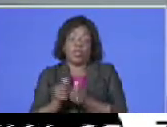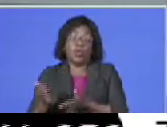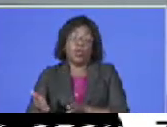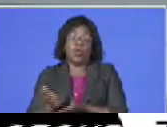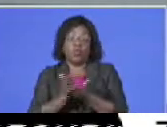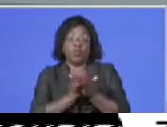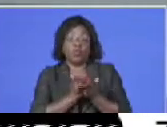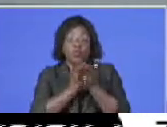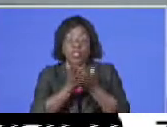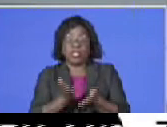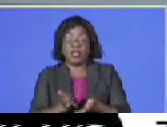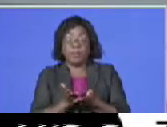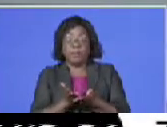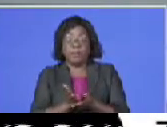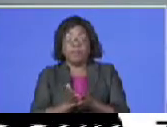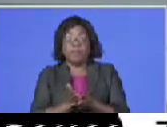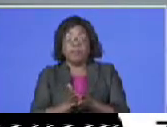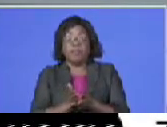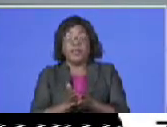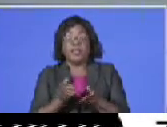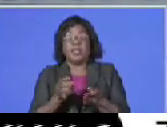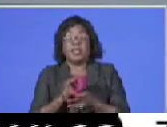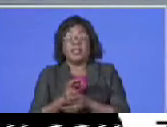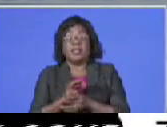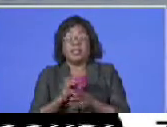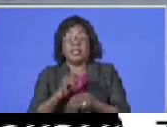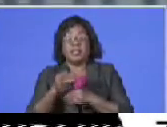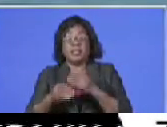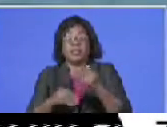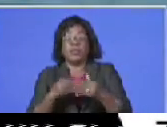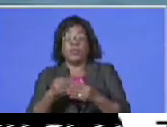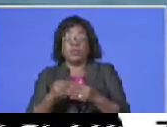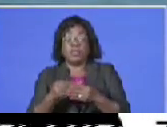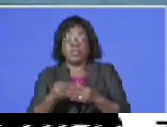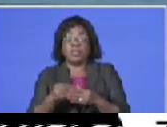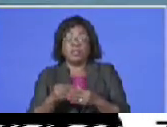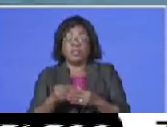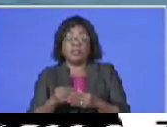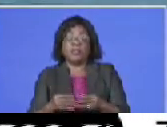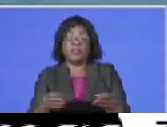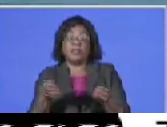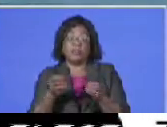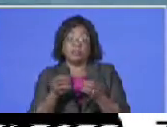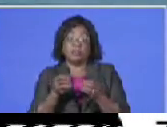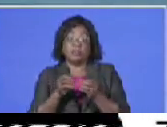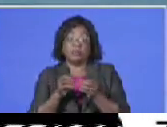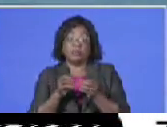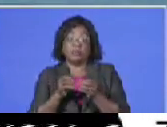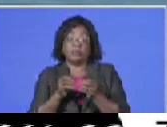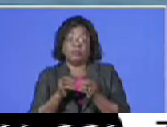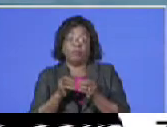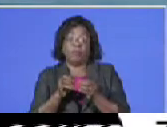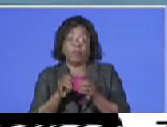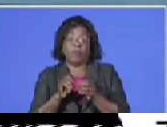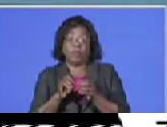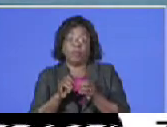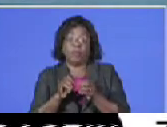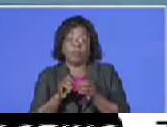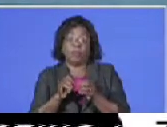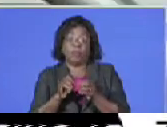ships. It's a lengthy process, so it's not automatic. But if a